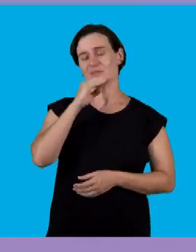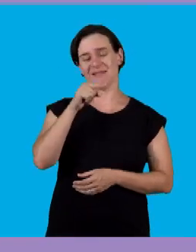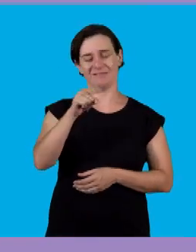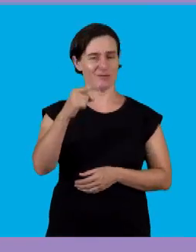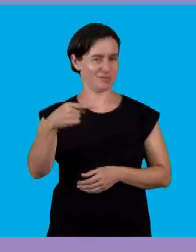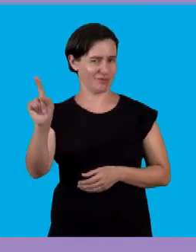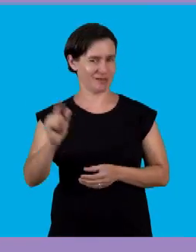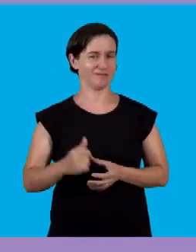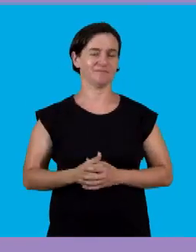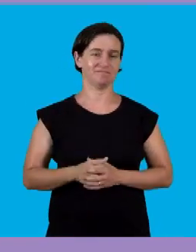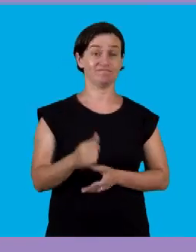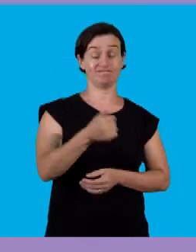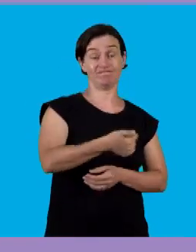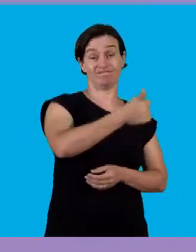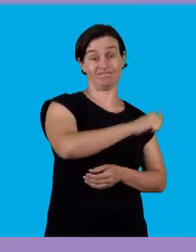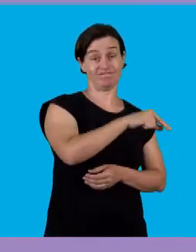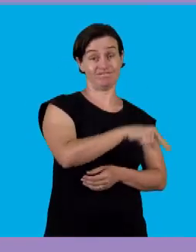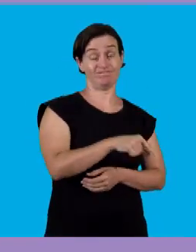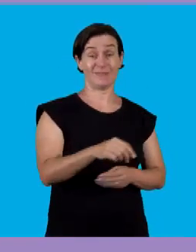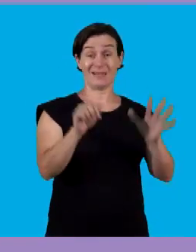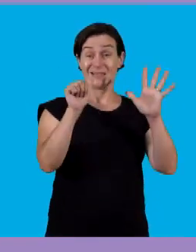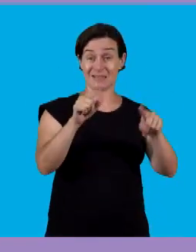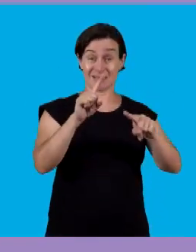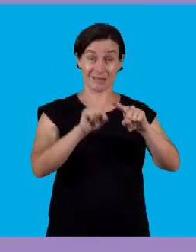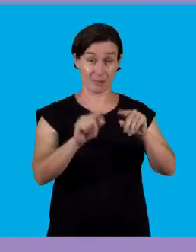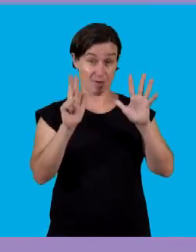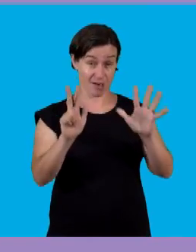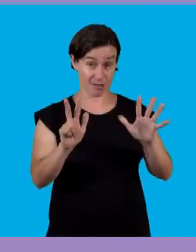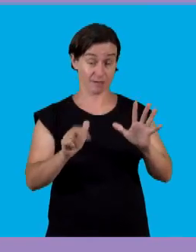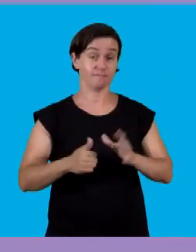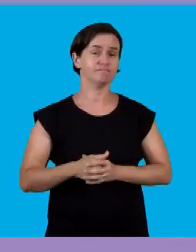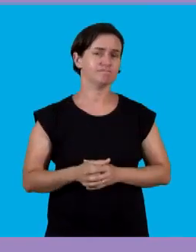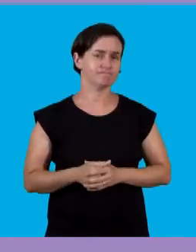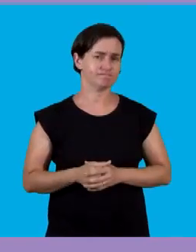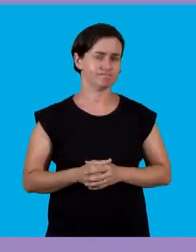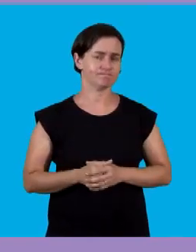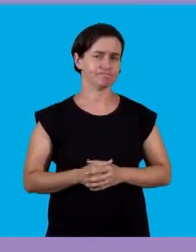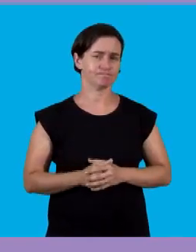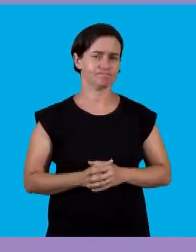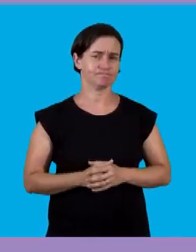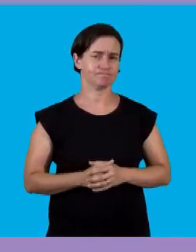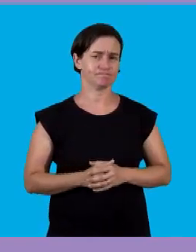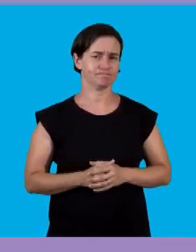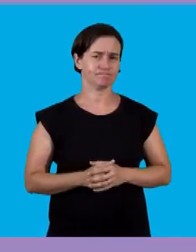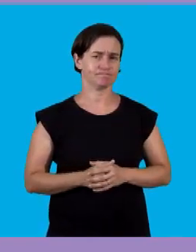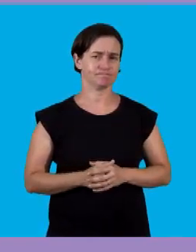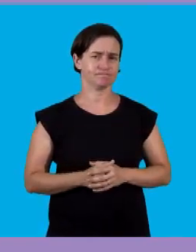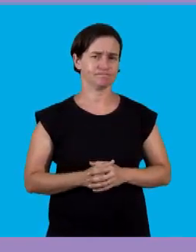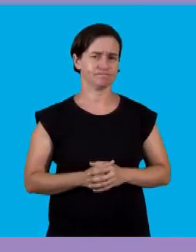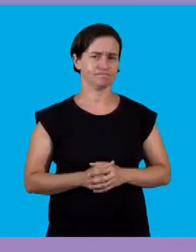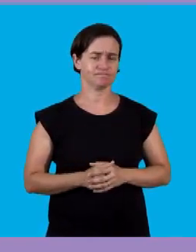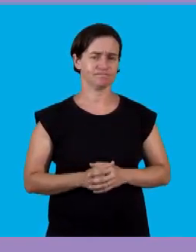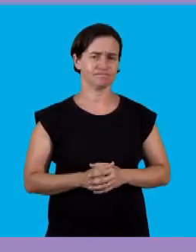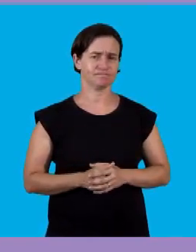32, then you are correct. What about the next input value there? Now we have been given 6 as